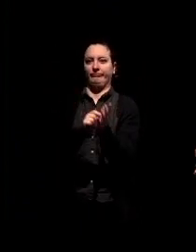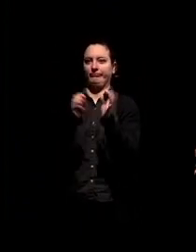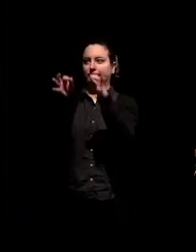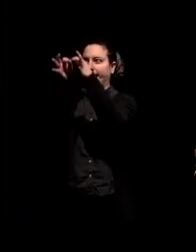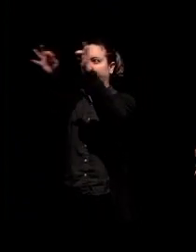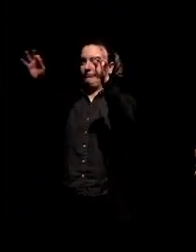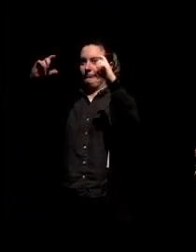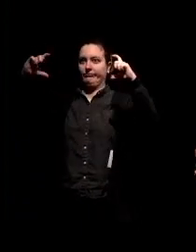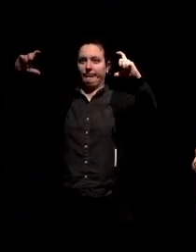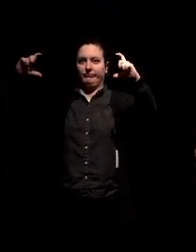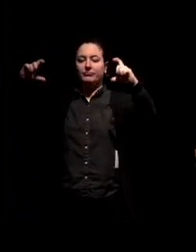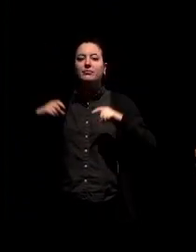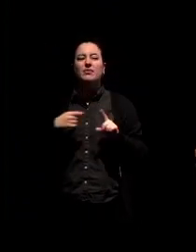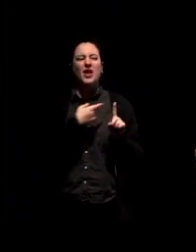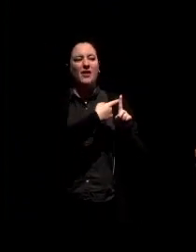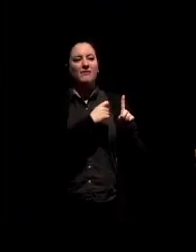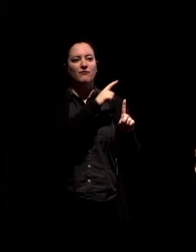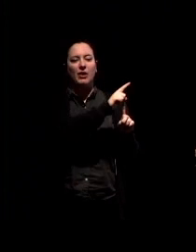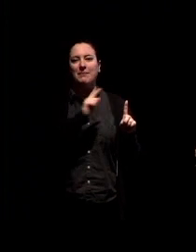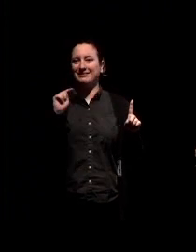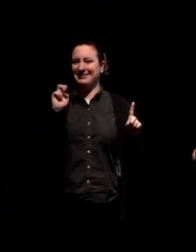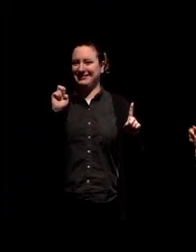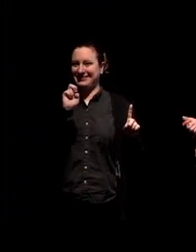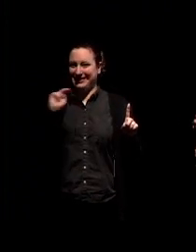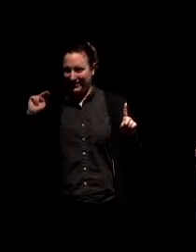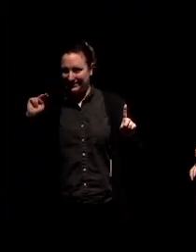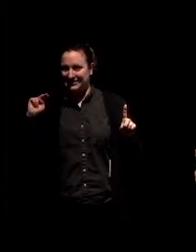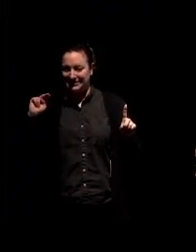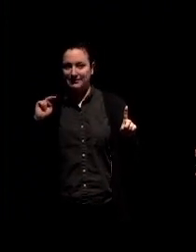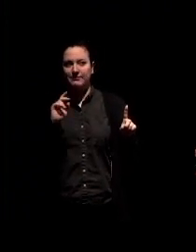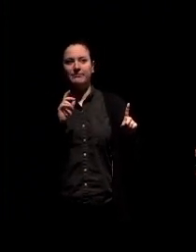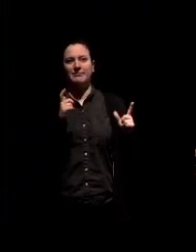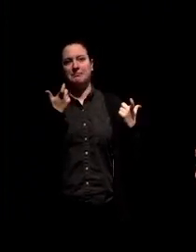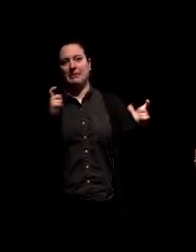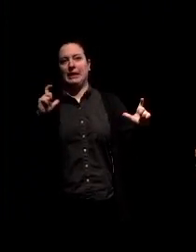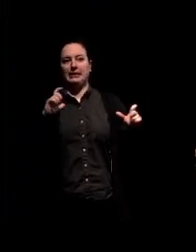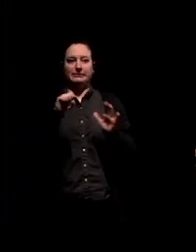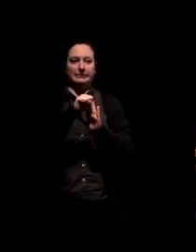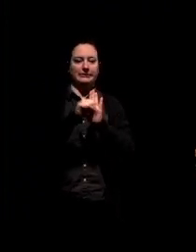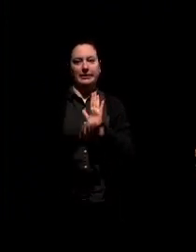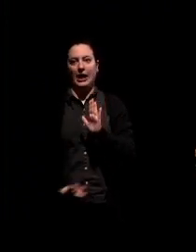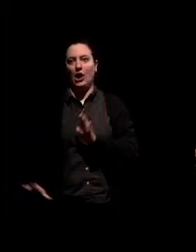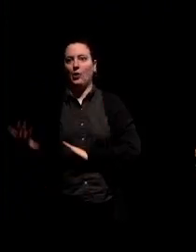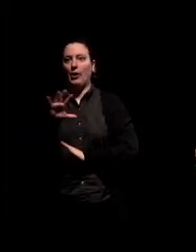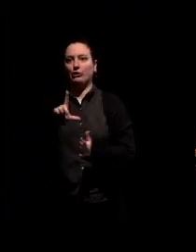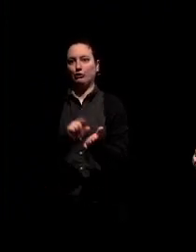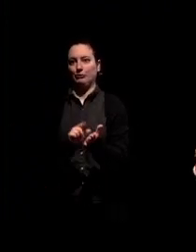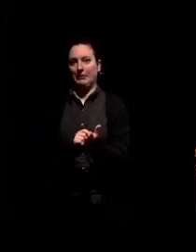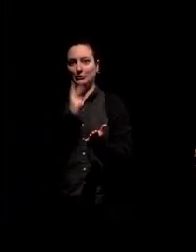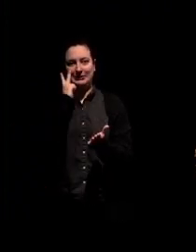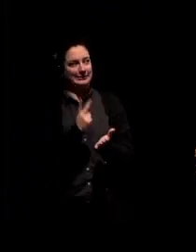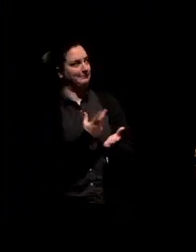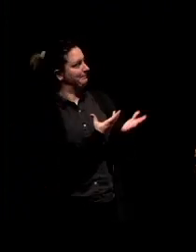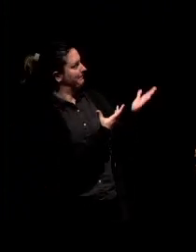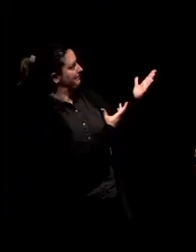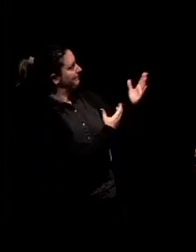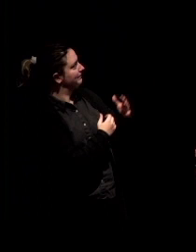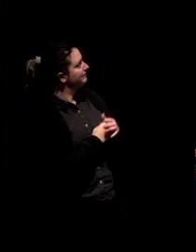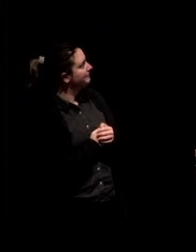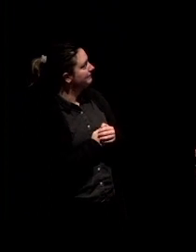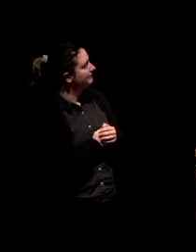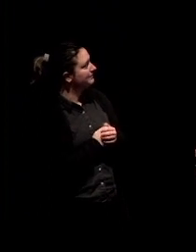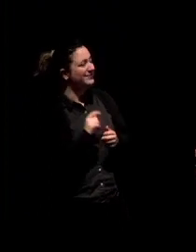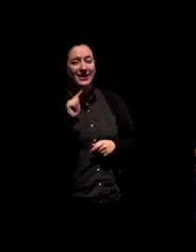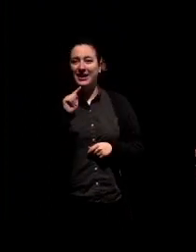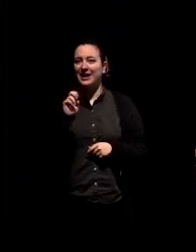headlines from the Tennessean, which is our big statewide newspaper. You can see a few headlines here. Tennessee legislature passes ban